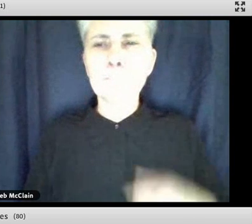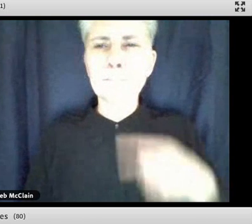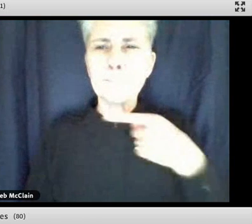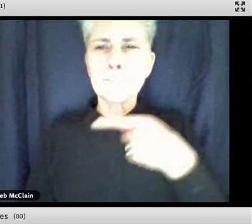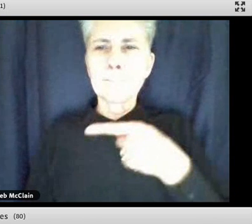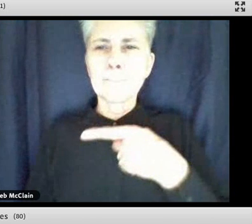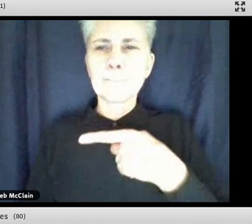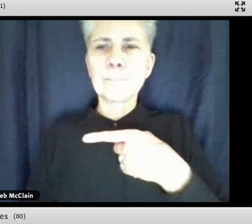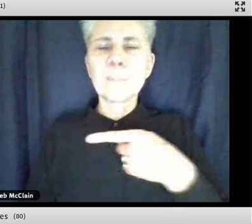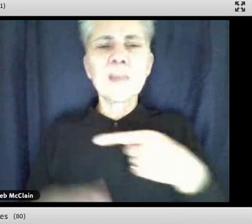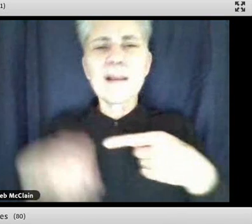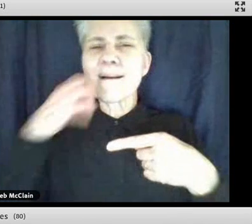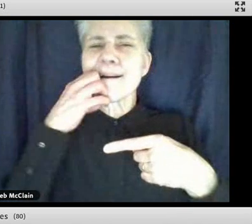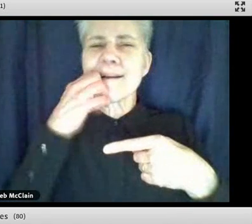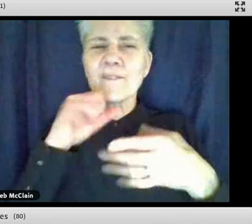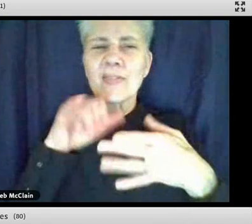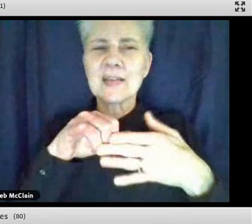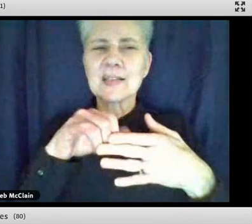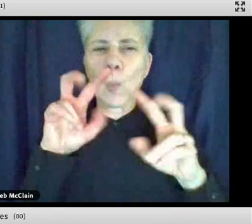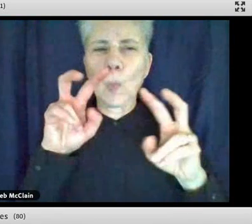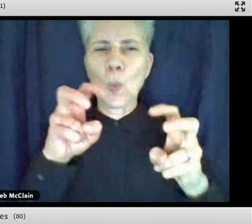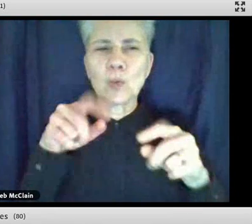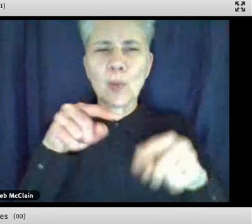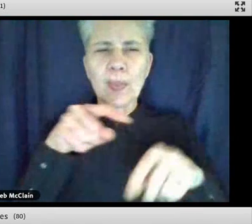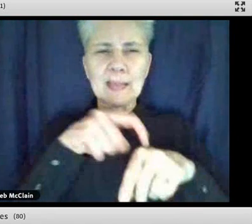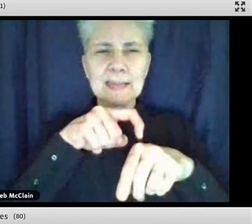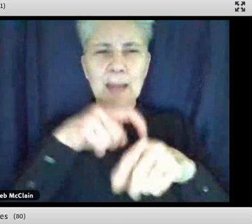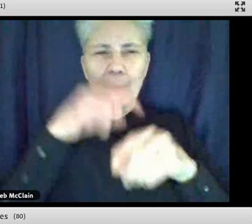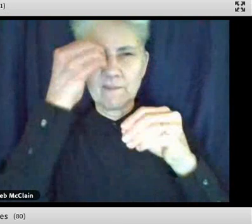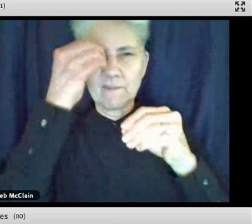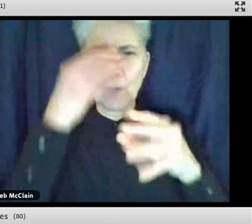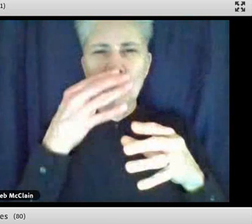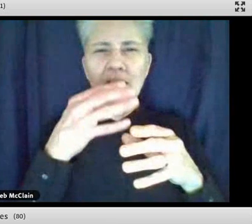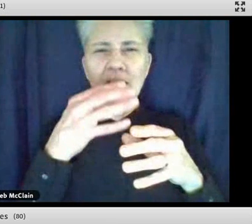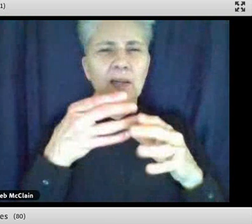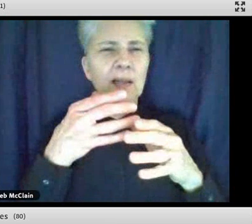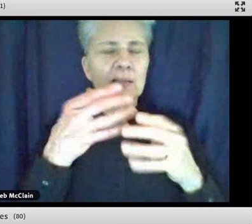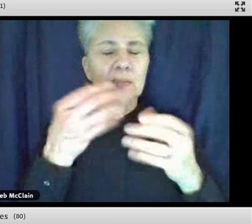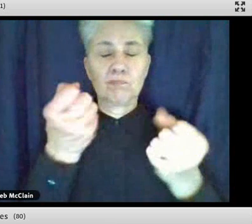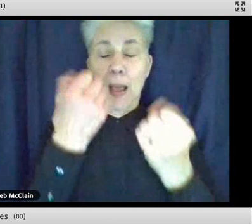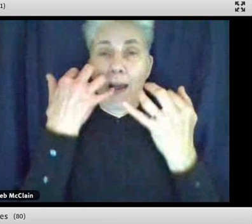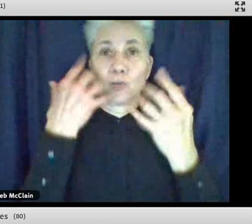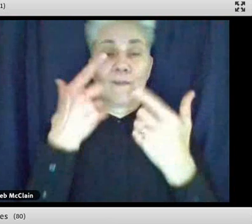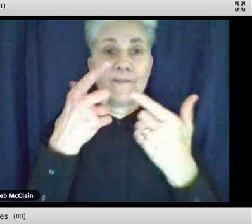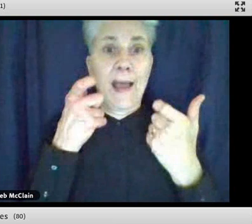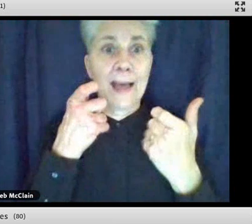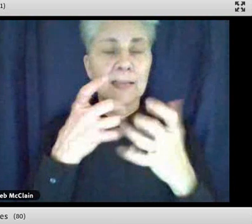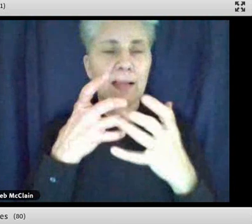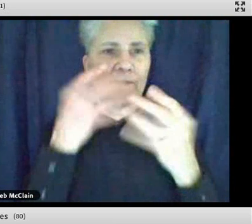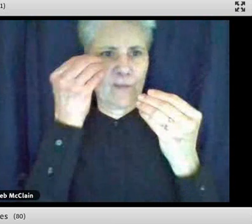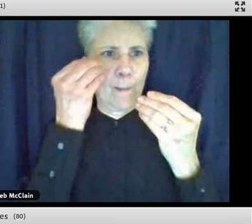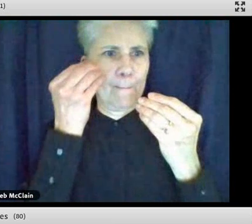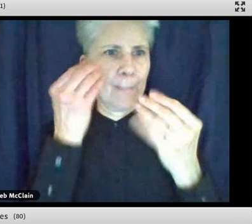And I love this quote. In these times, the information is coming so fast. There's a ton of information out there. And so